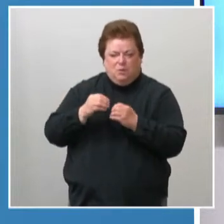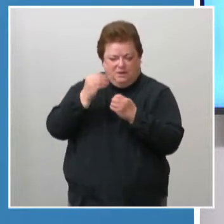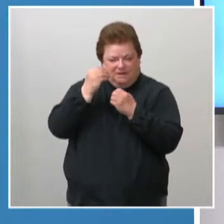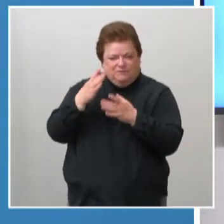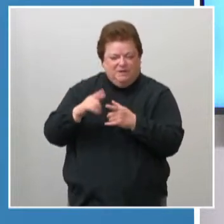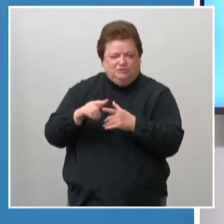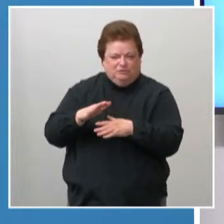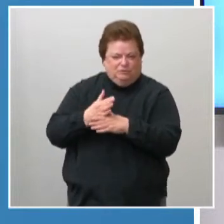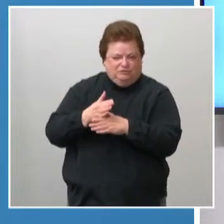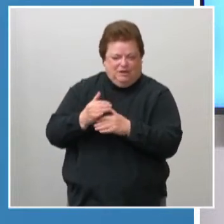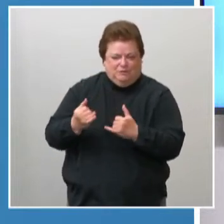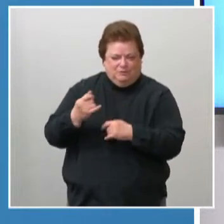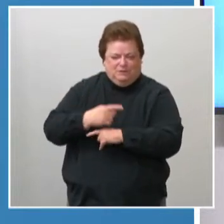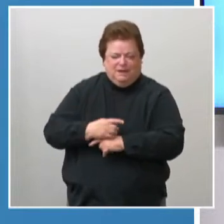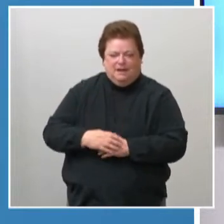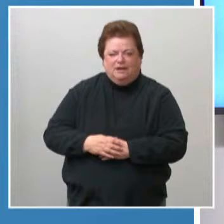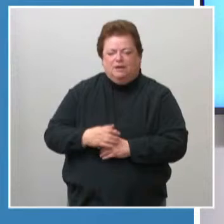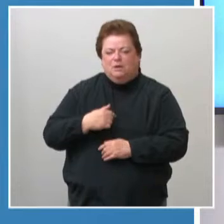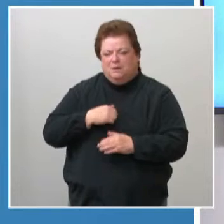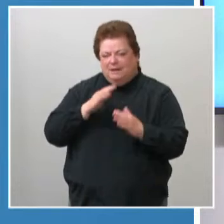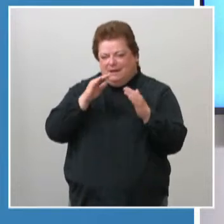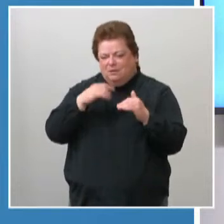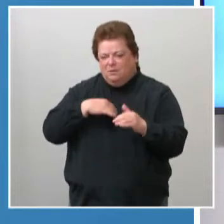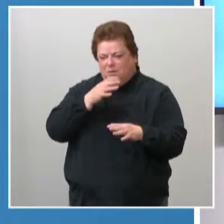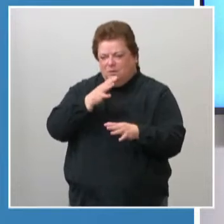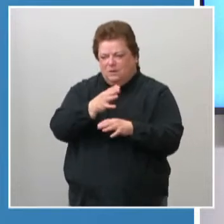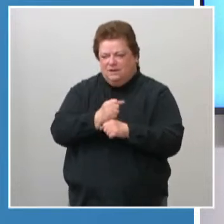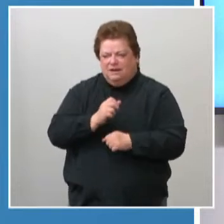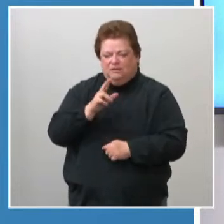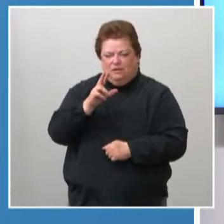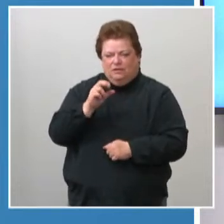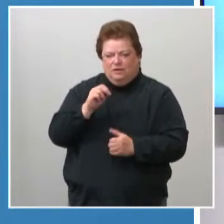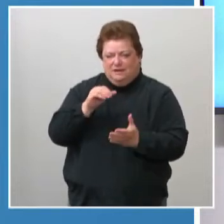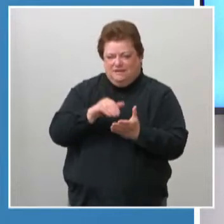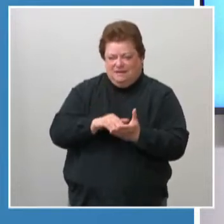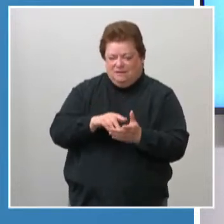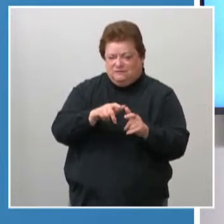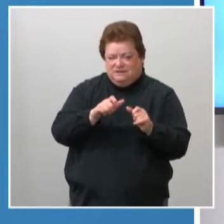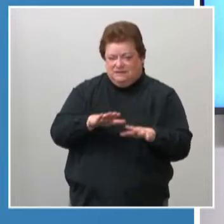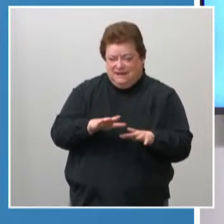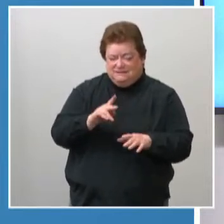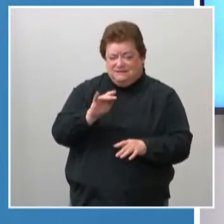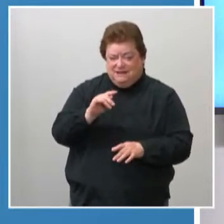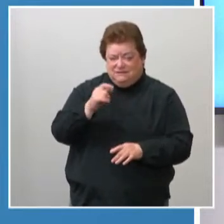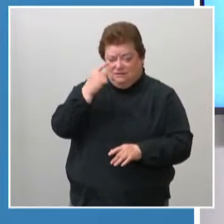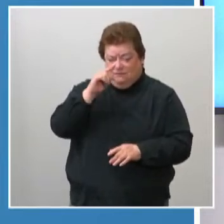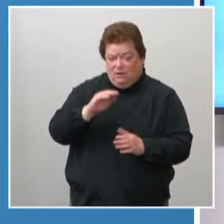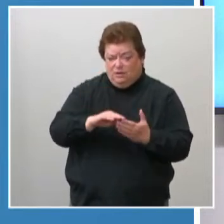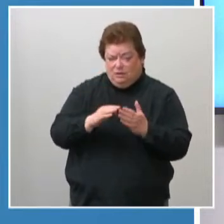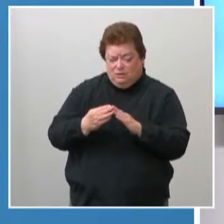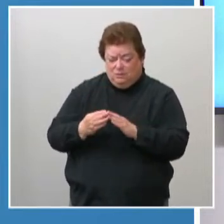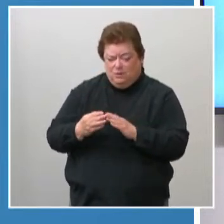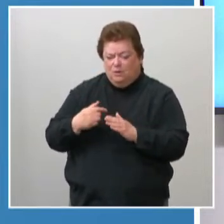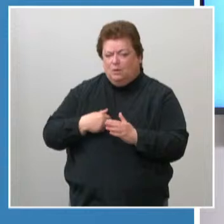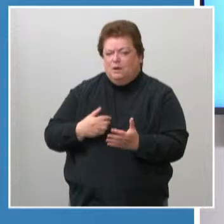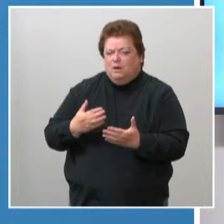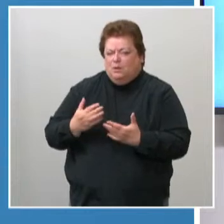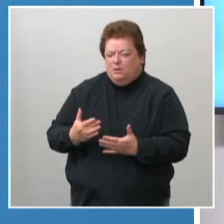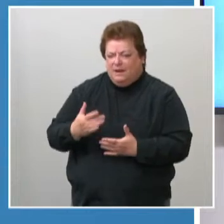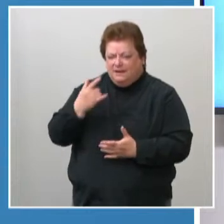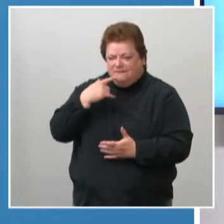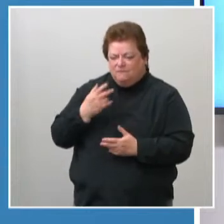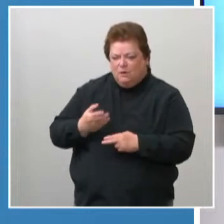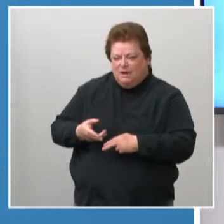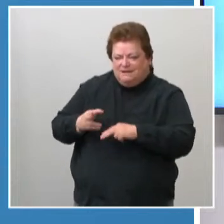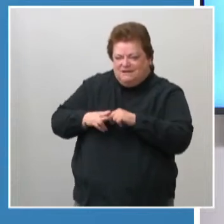today. We anticipate we'll get around 30,000 test kits for our community. We are awaiting some